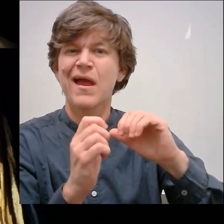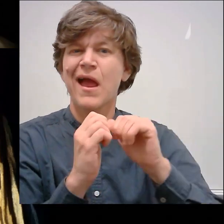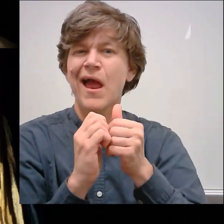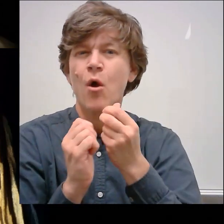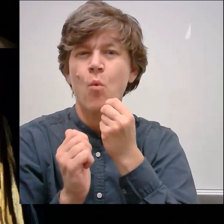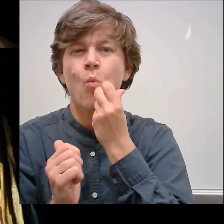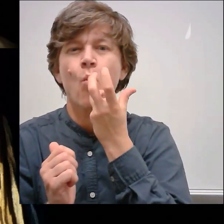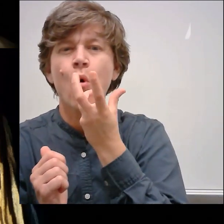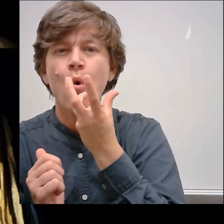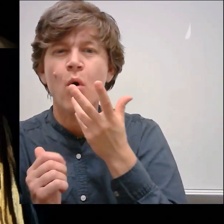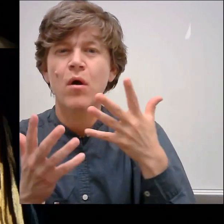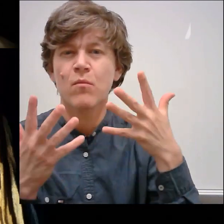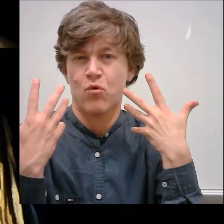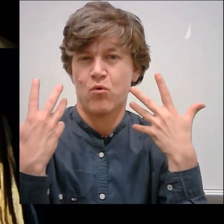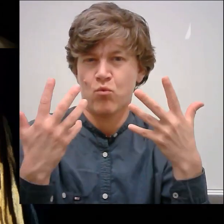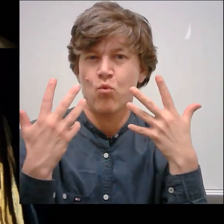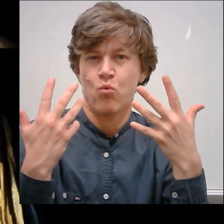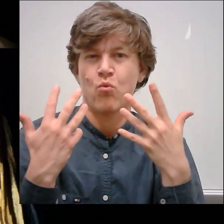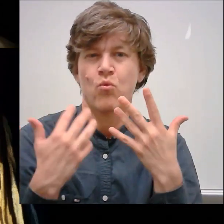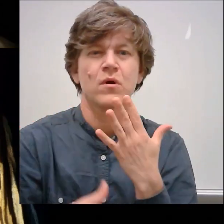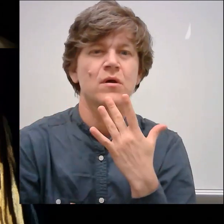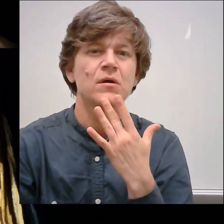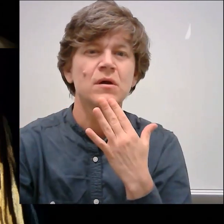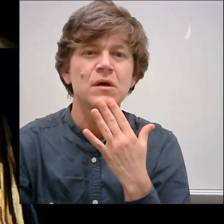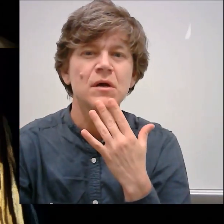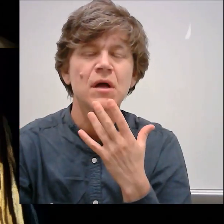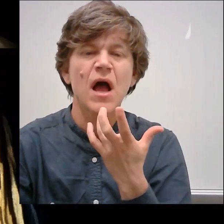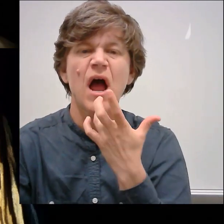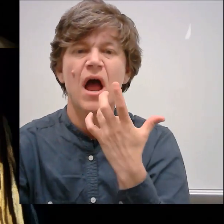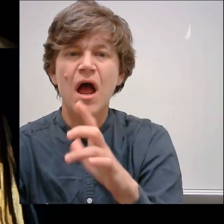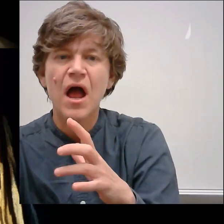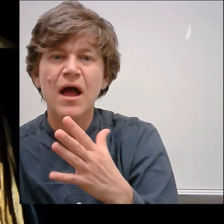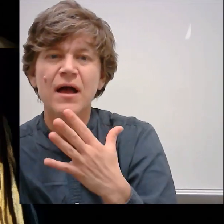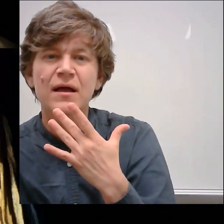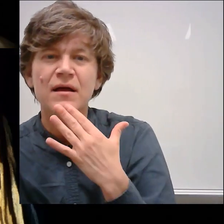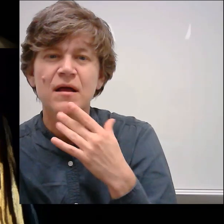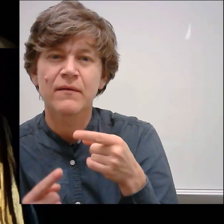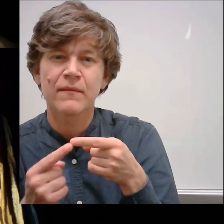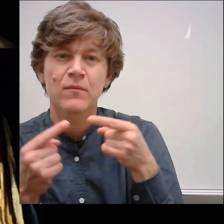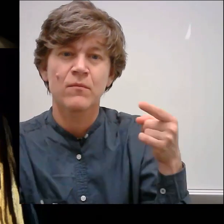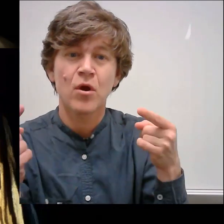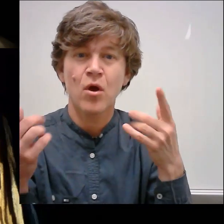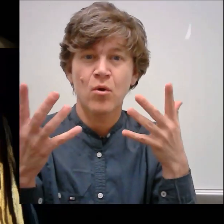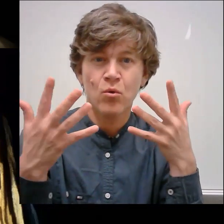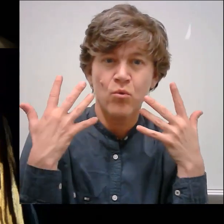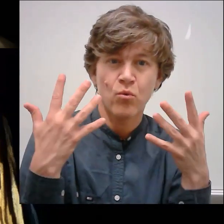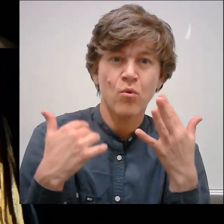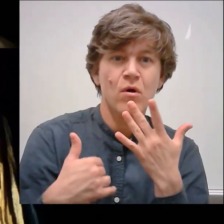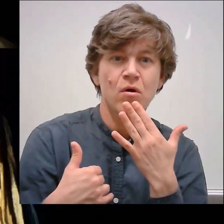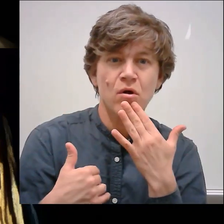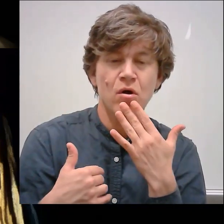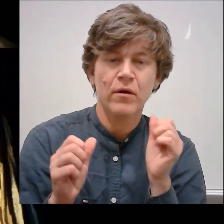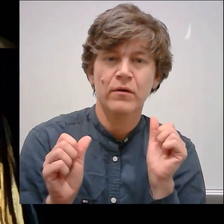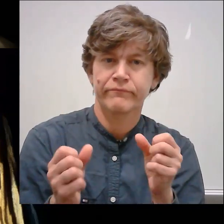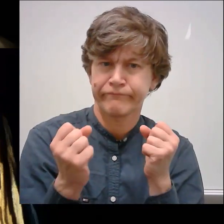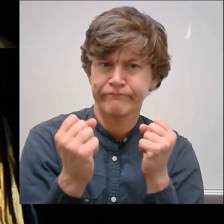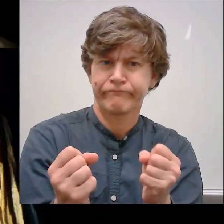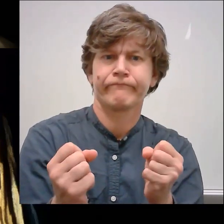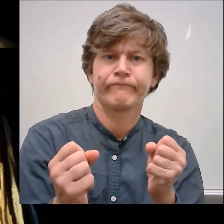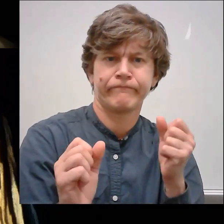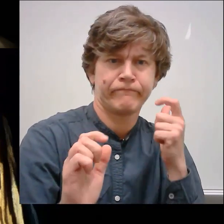coolness of a color. Contrasting hot against cool can create a hierarchy of contrast and a clear focal point in an